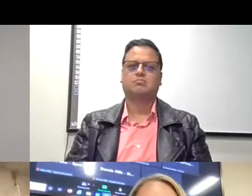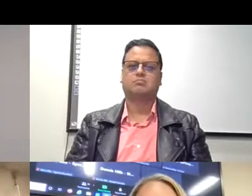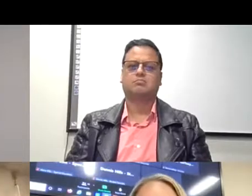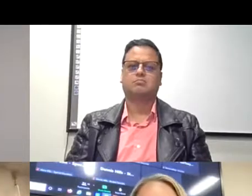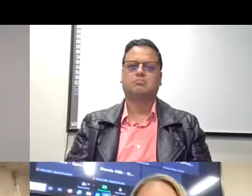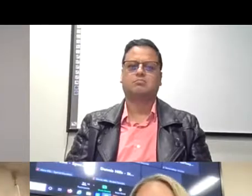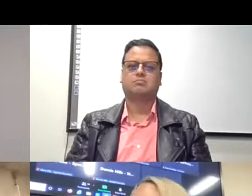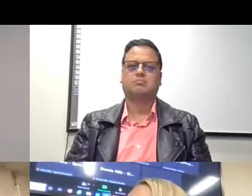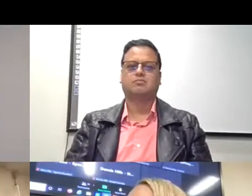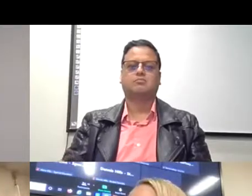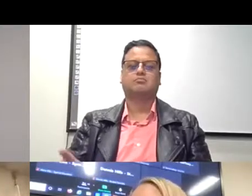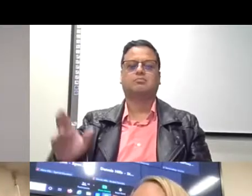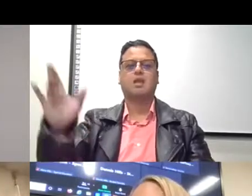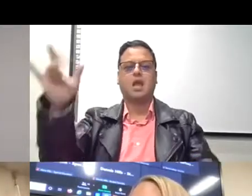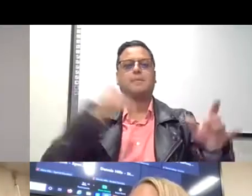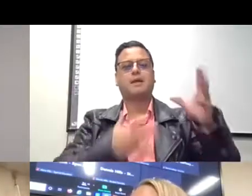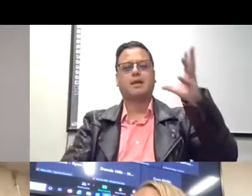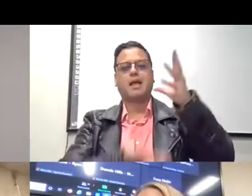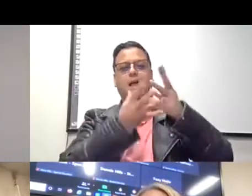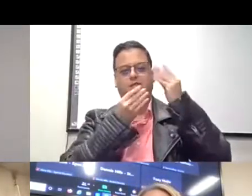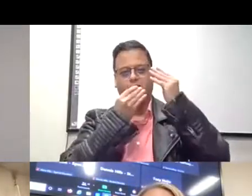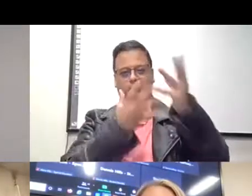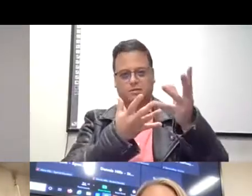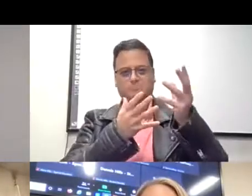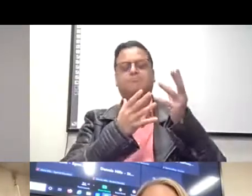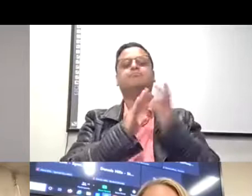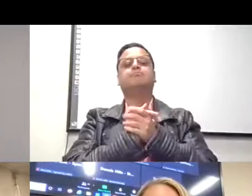I'm just going to follow that because that's so